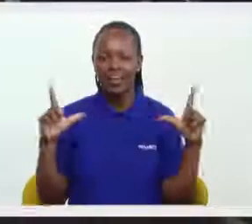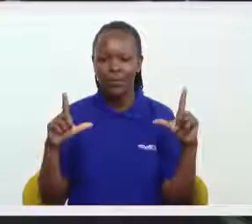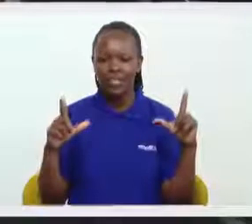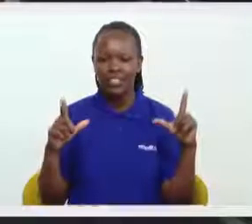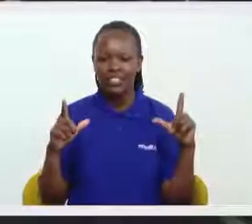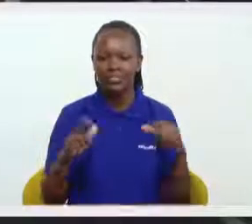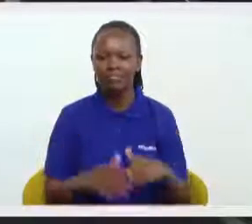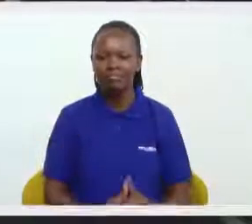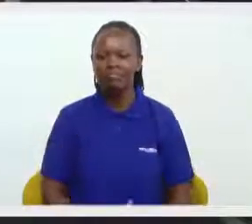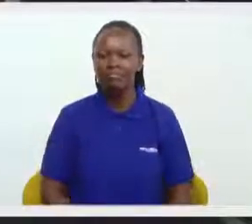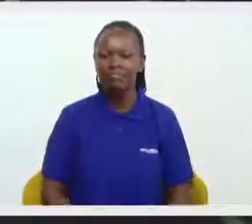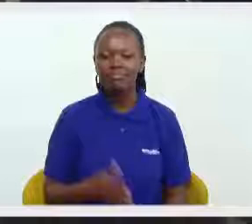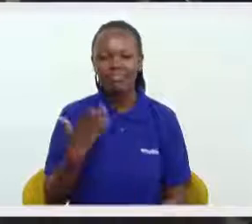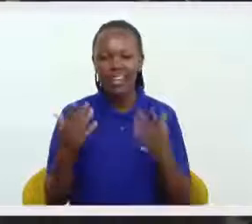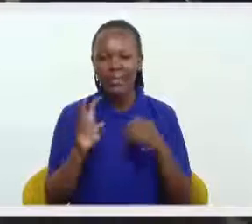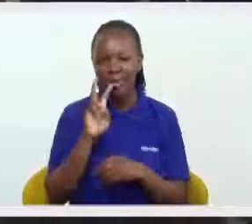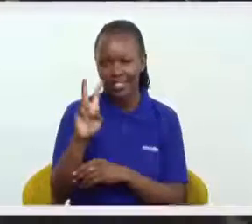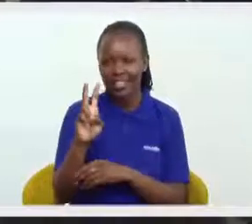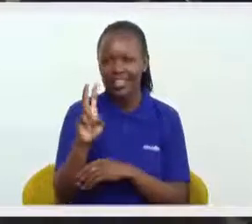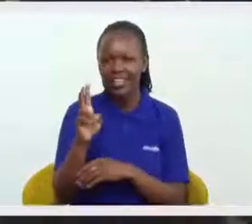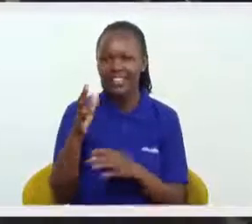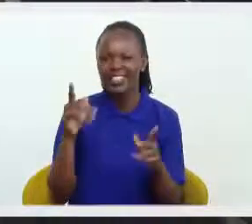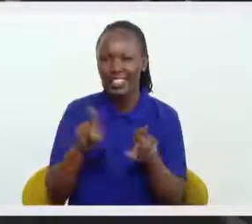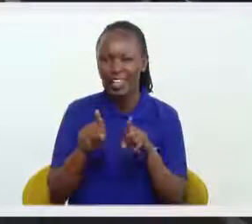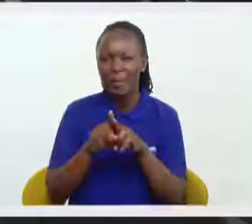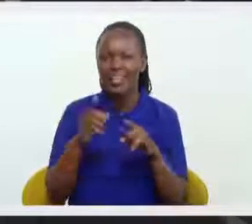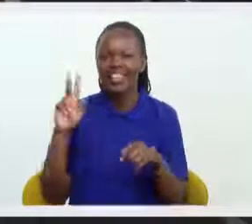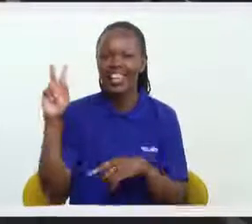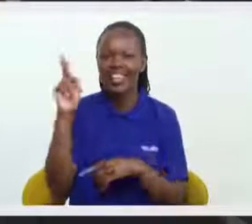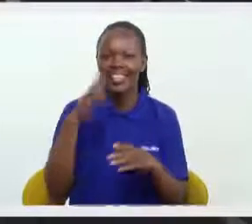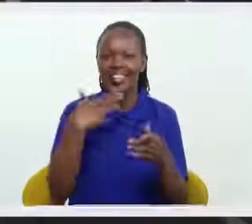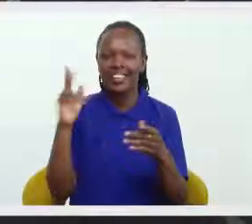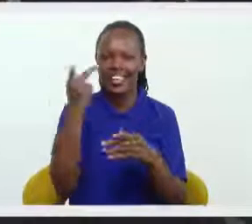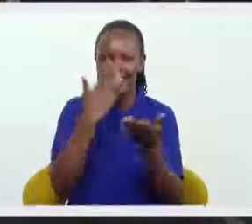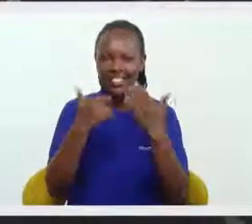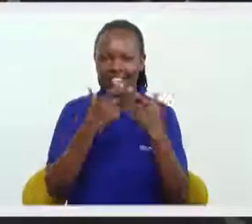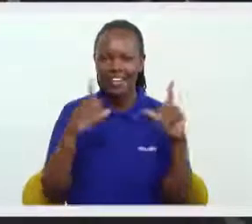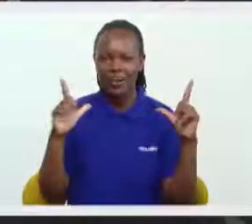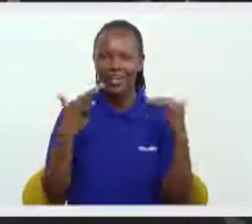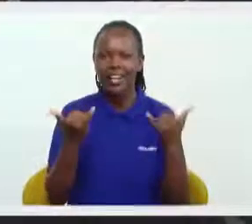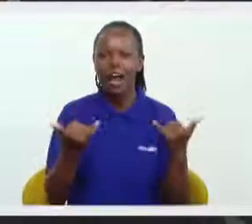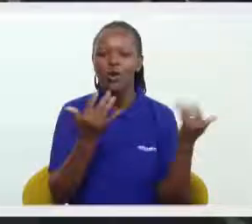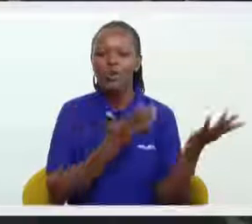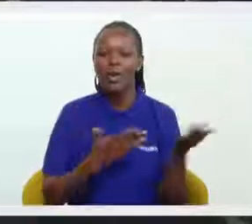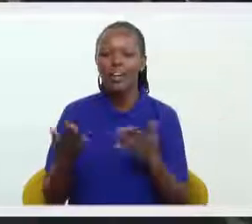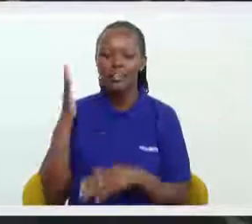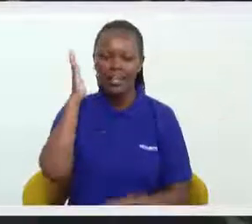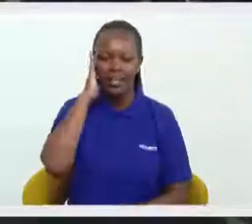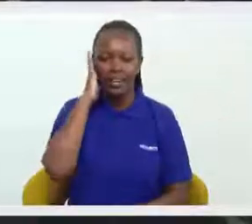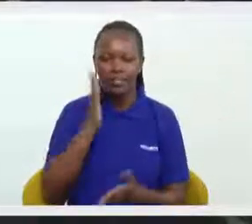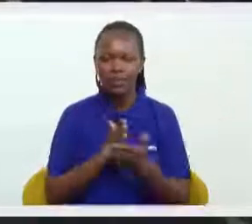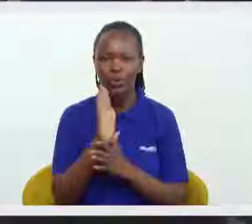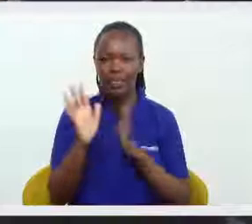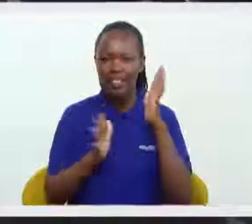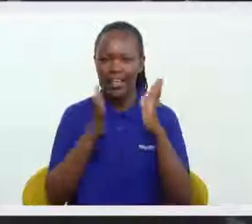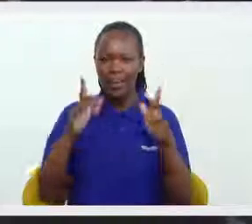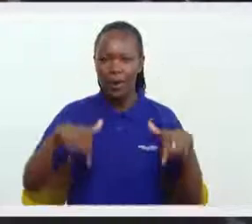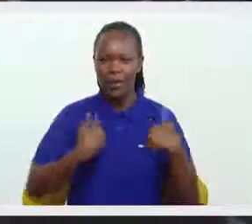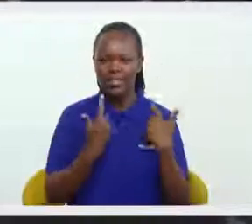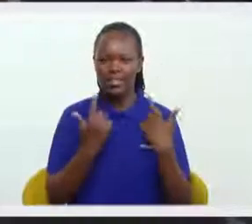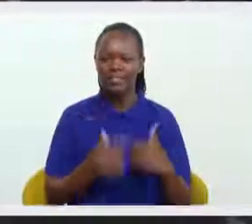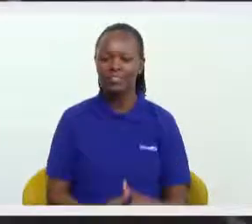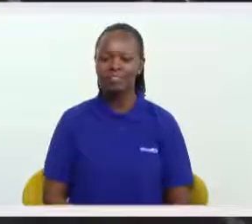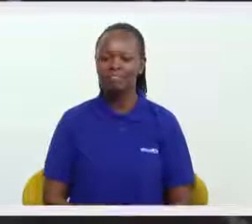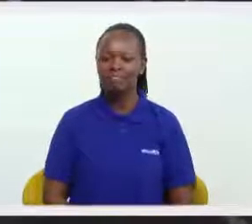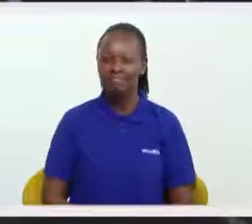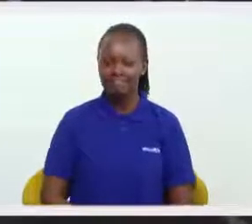is very similar to Kenyan Sign Language. And so we want to welcome the deaf and the signing attendees of this conference.